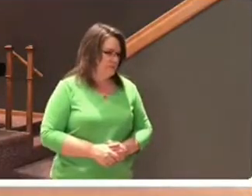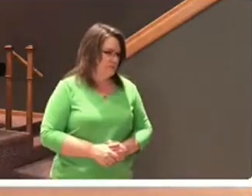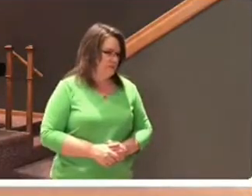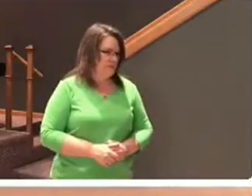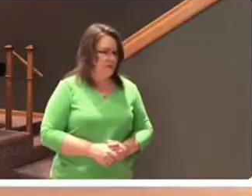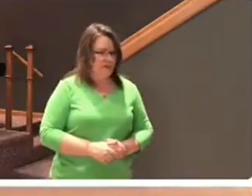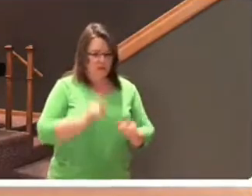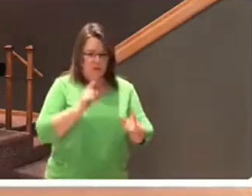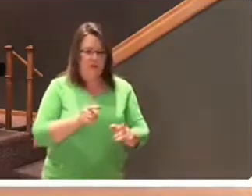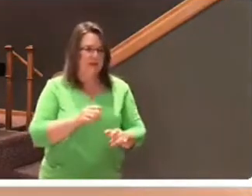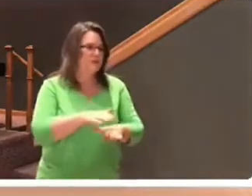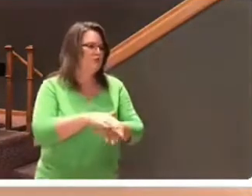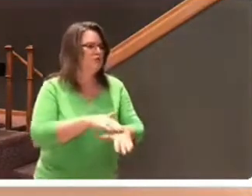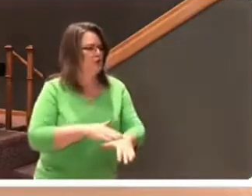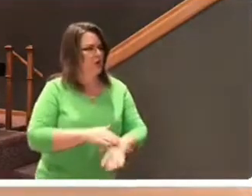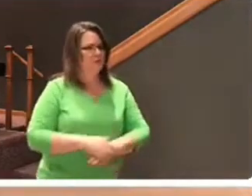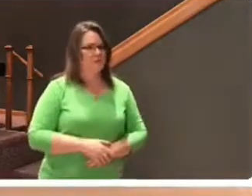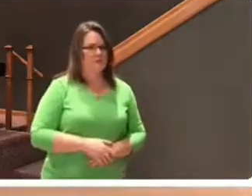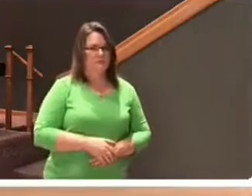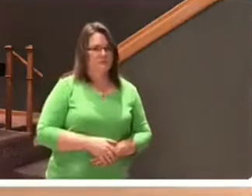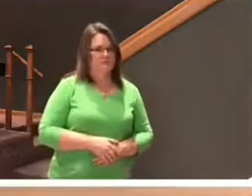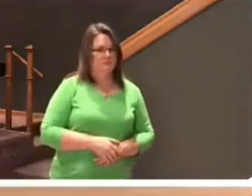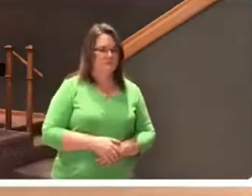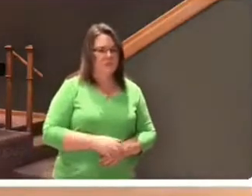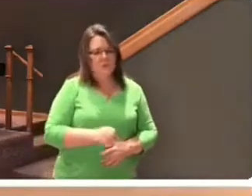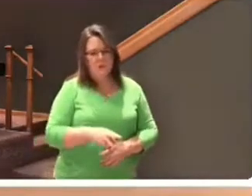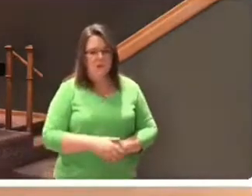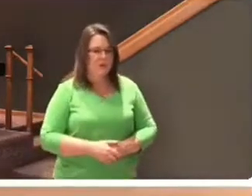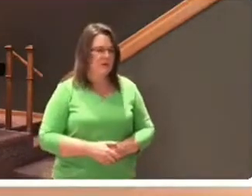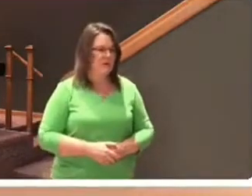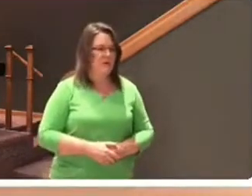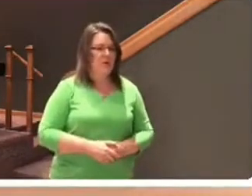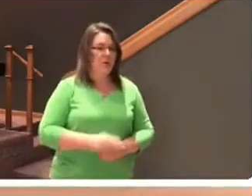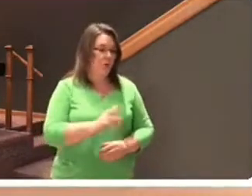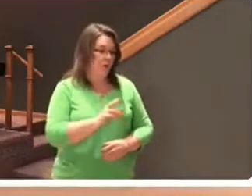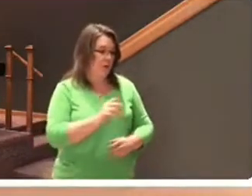Or the answer was slow in their reckoning, or it was a no.